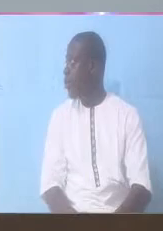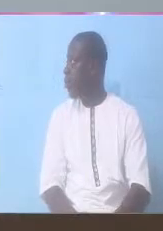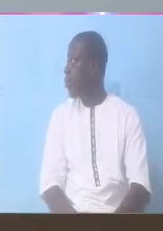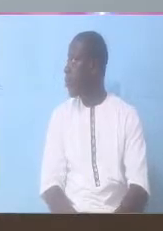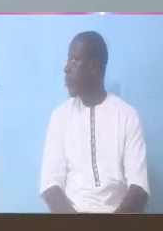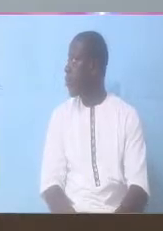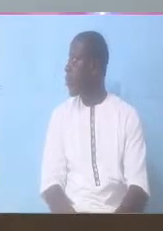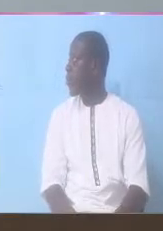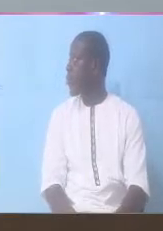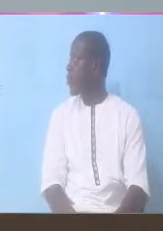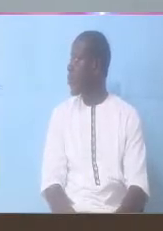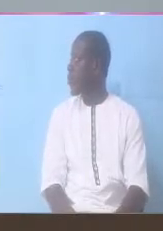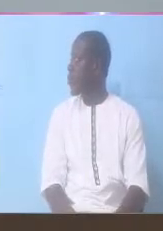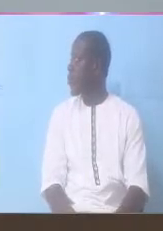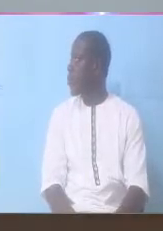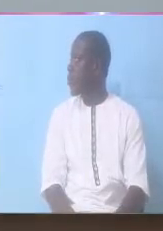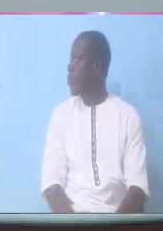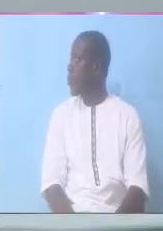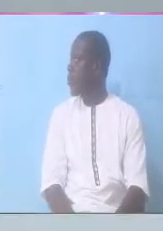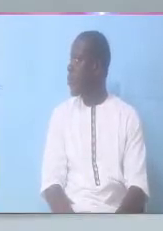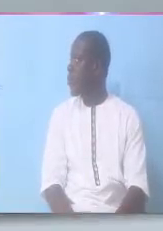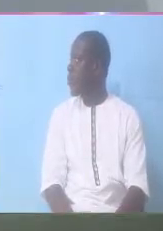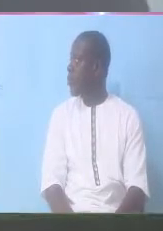Could you zoom into it?